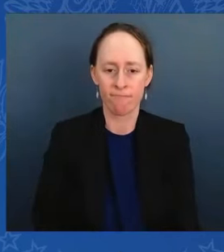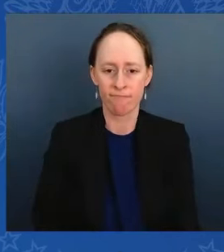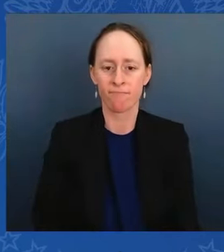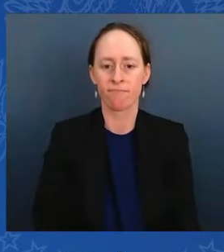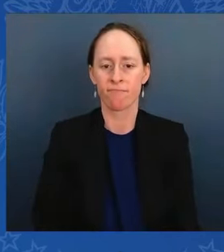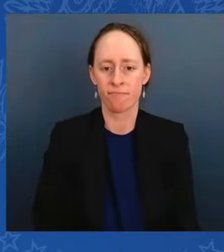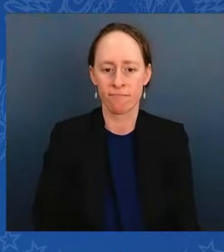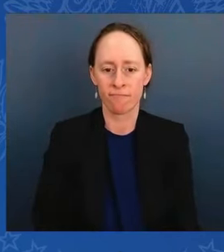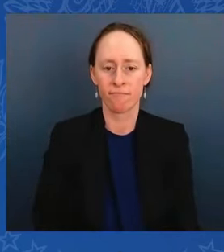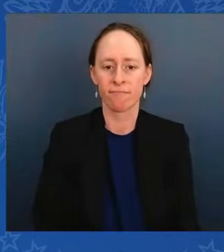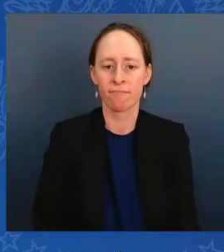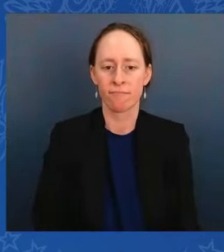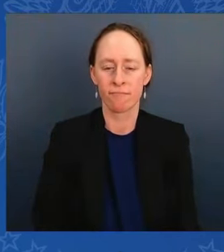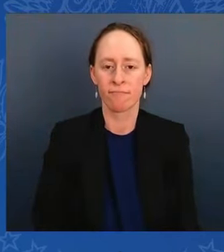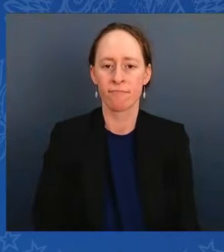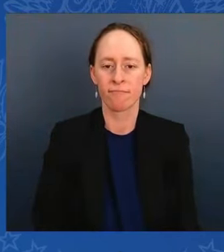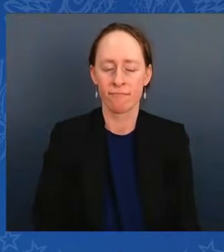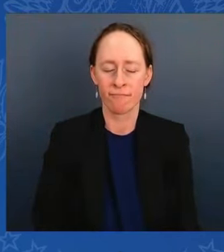Heavenly Father,